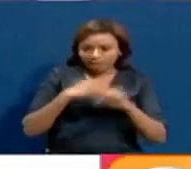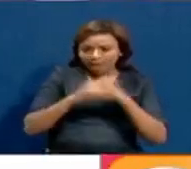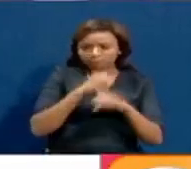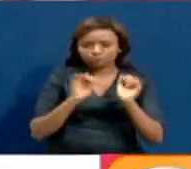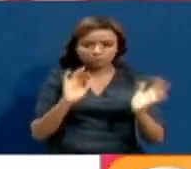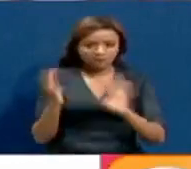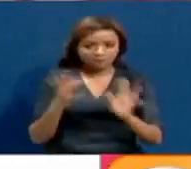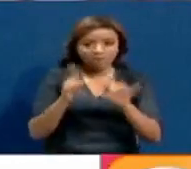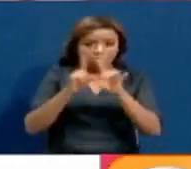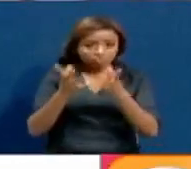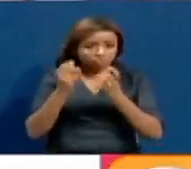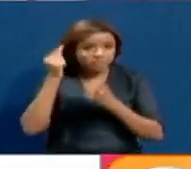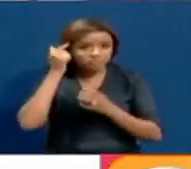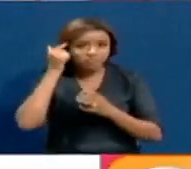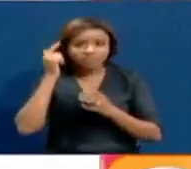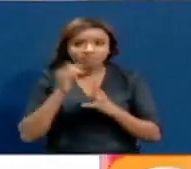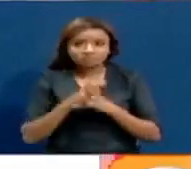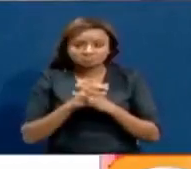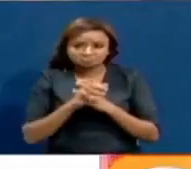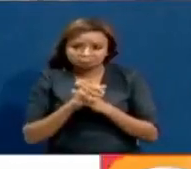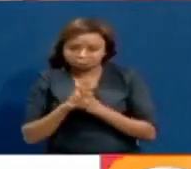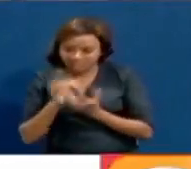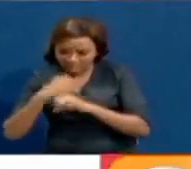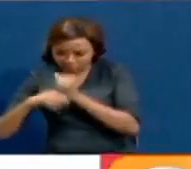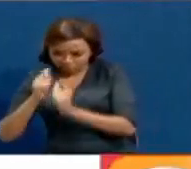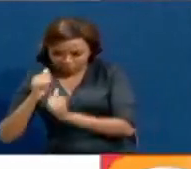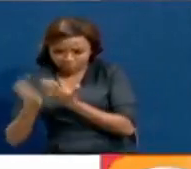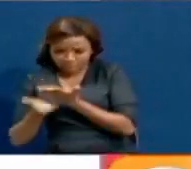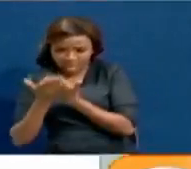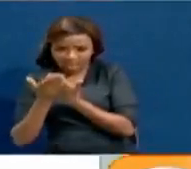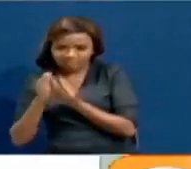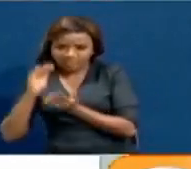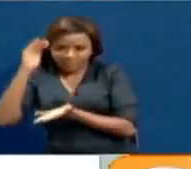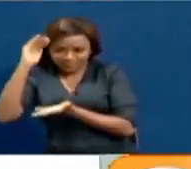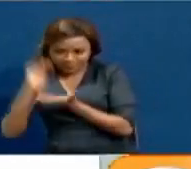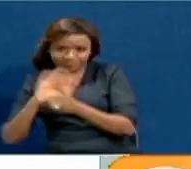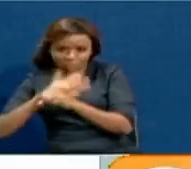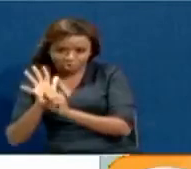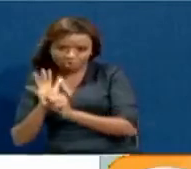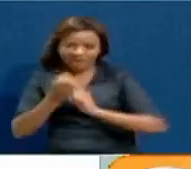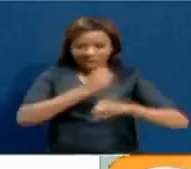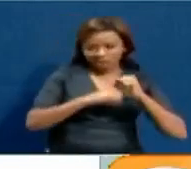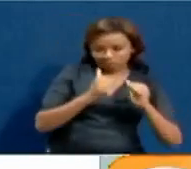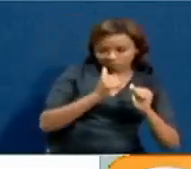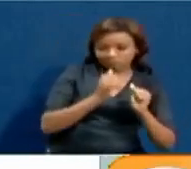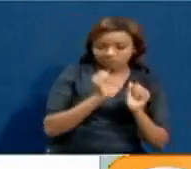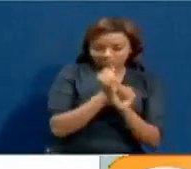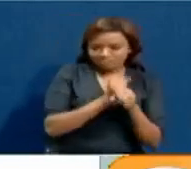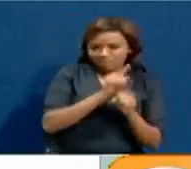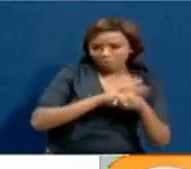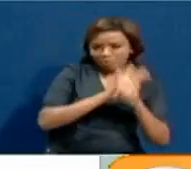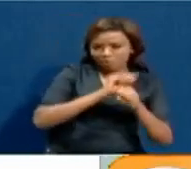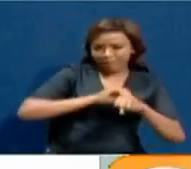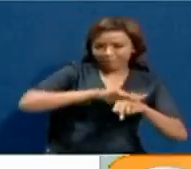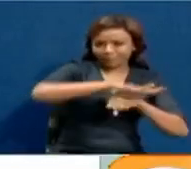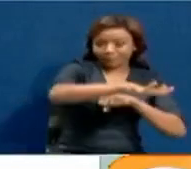think about what to escalate and what to de-escalate. 724 new infections have been reported